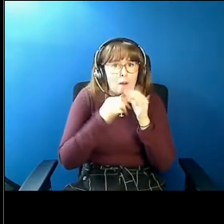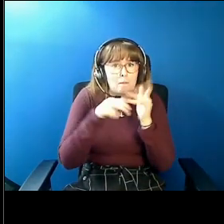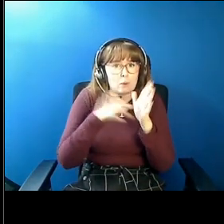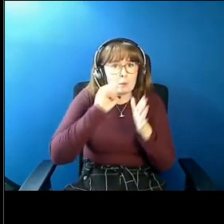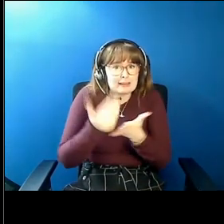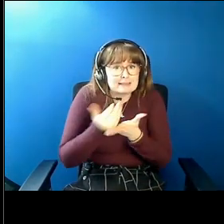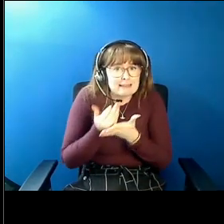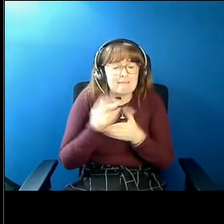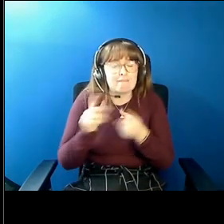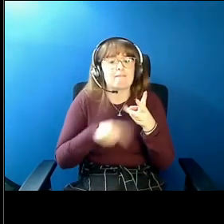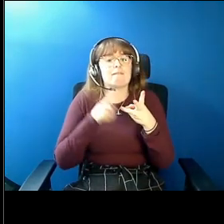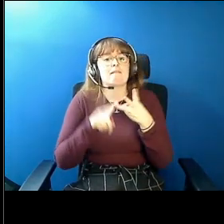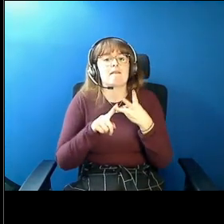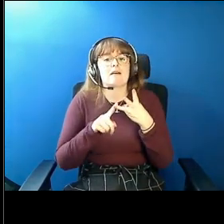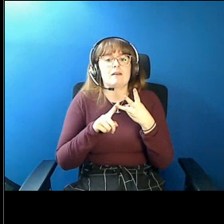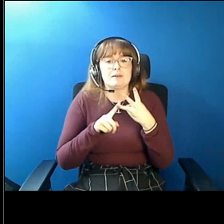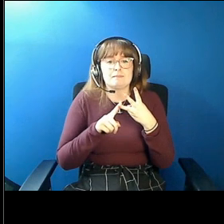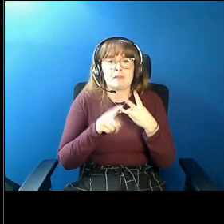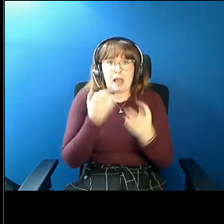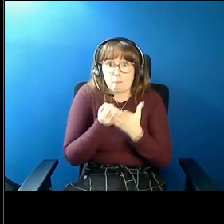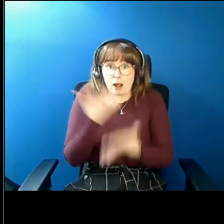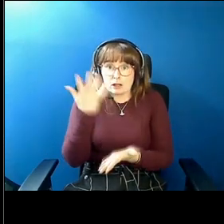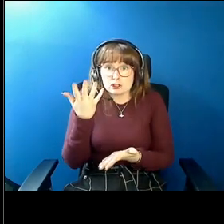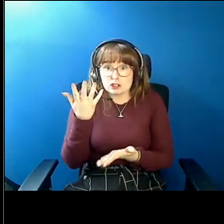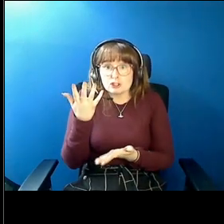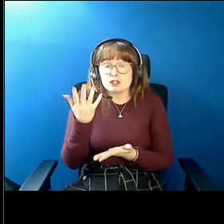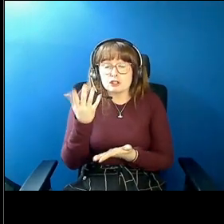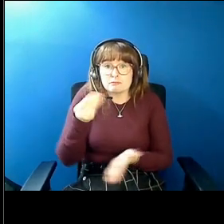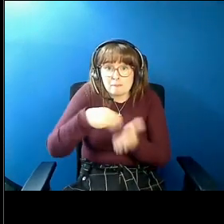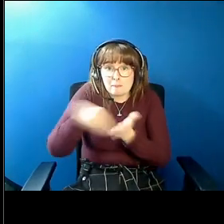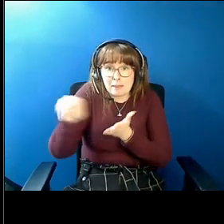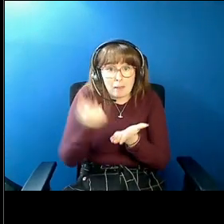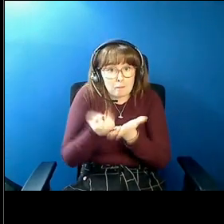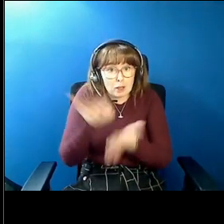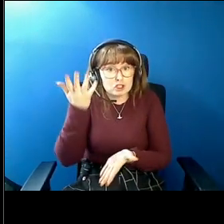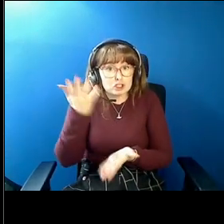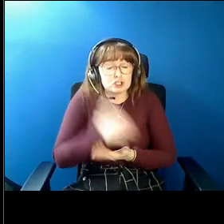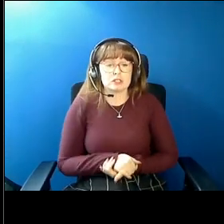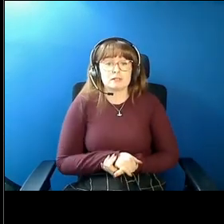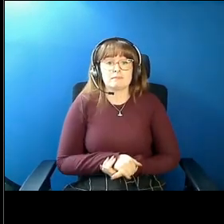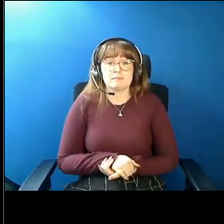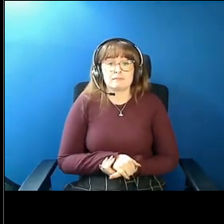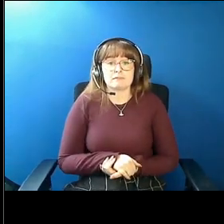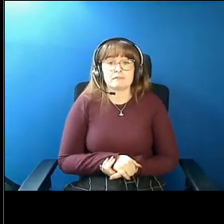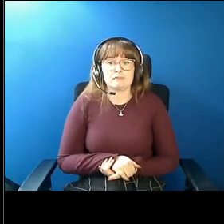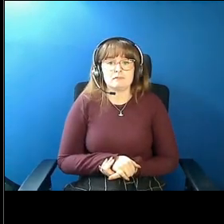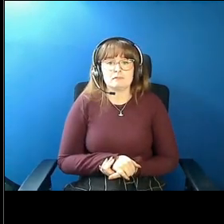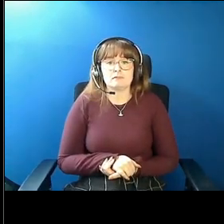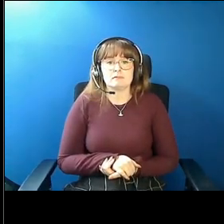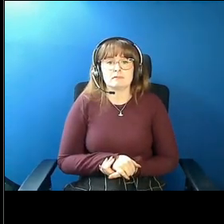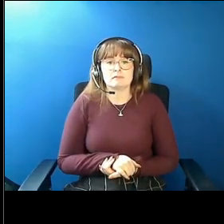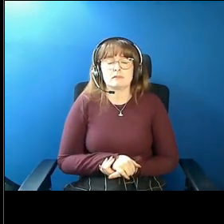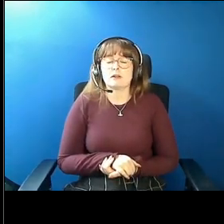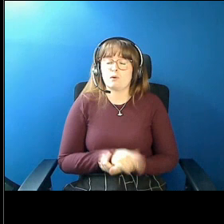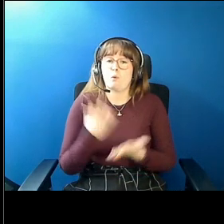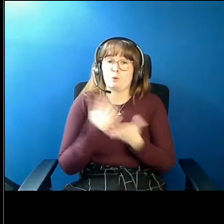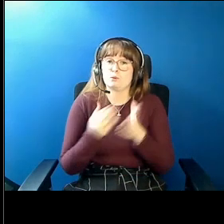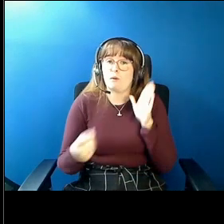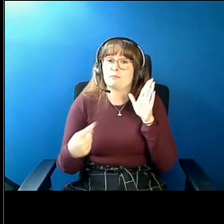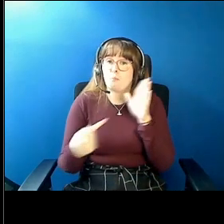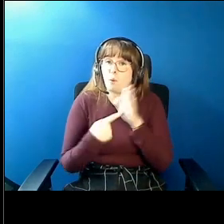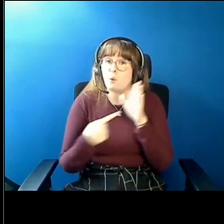be afterwards? How much is it all going to cost me to do this work? And importantly, again, what